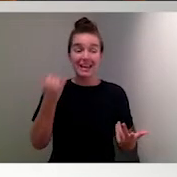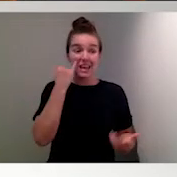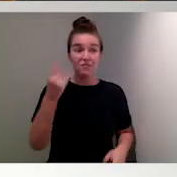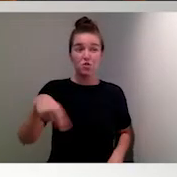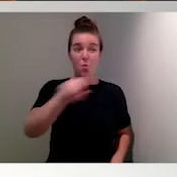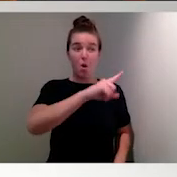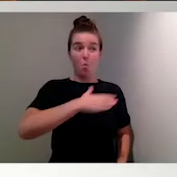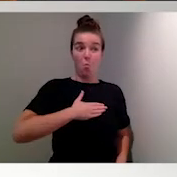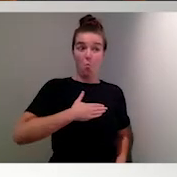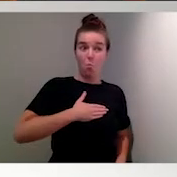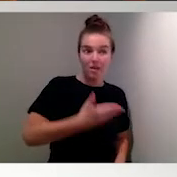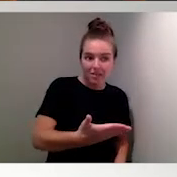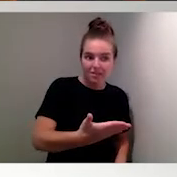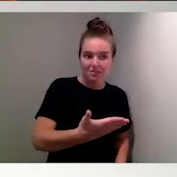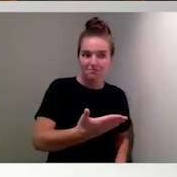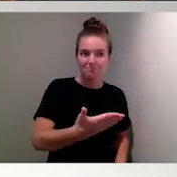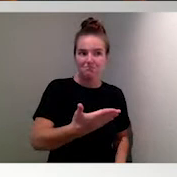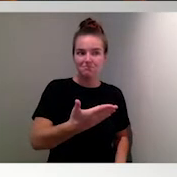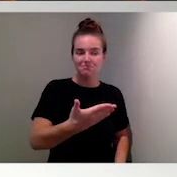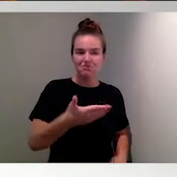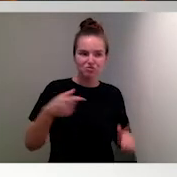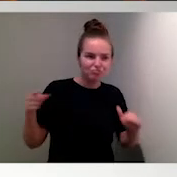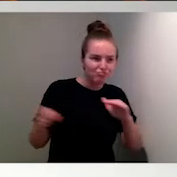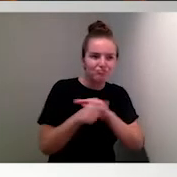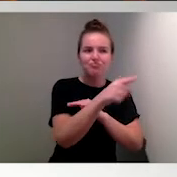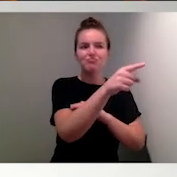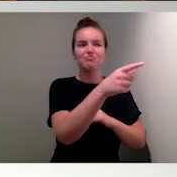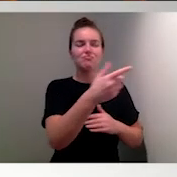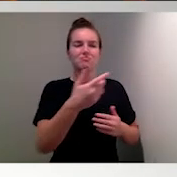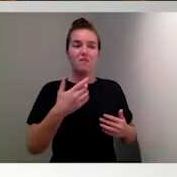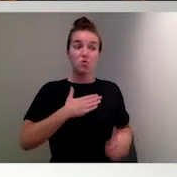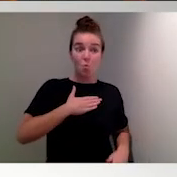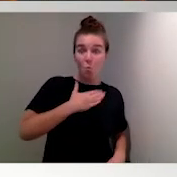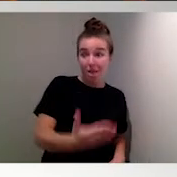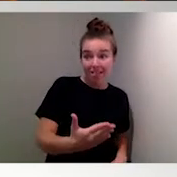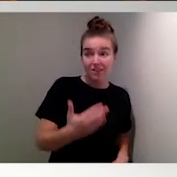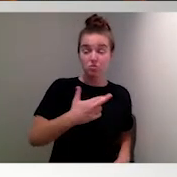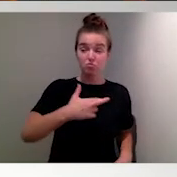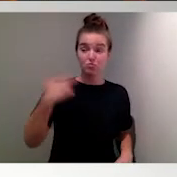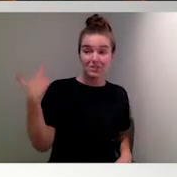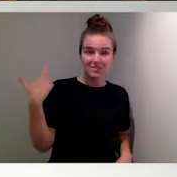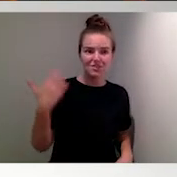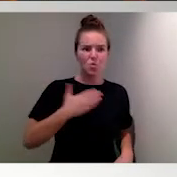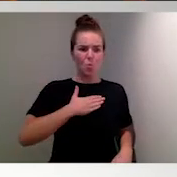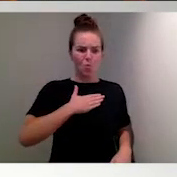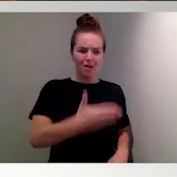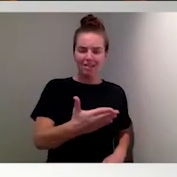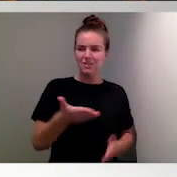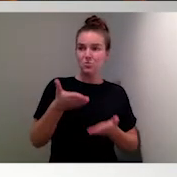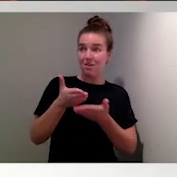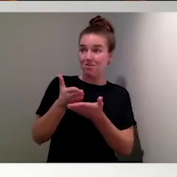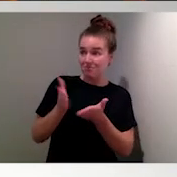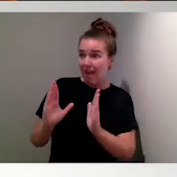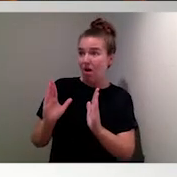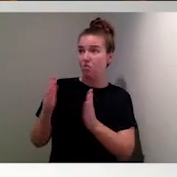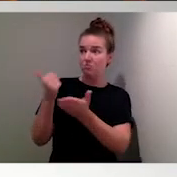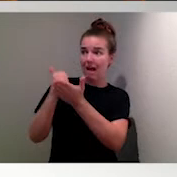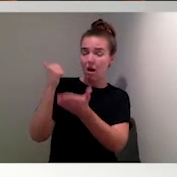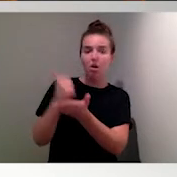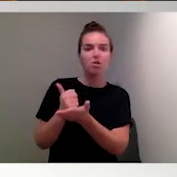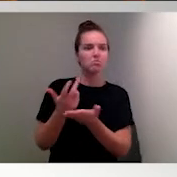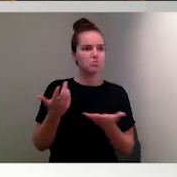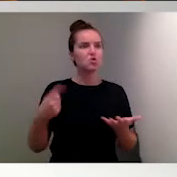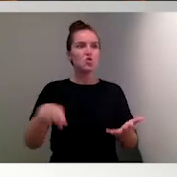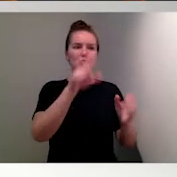you're willing to allow them to help you, you can do just about anything. How many of you know that you can scuba dive from a